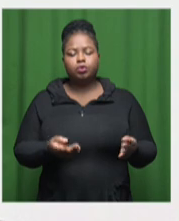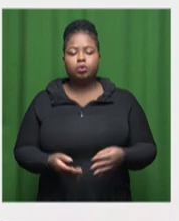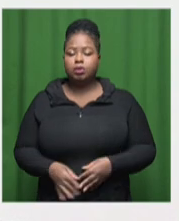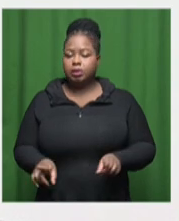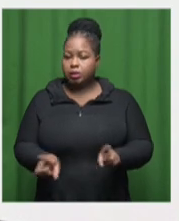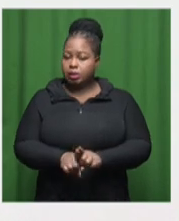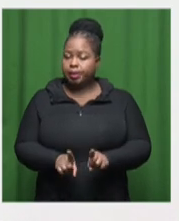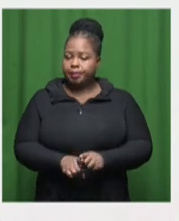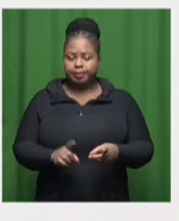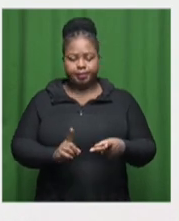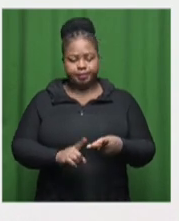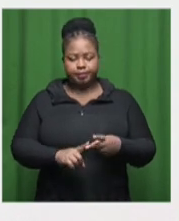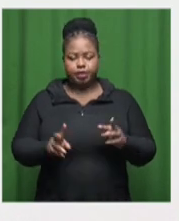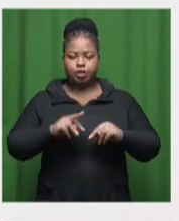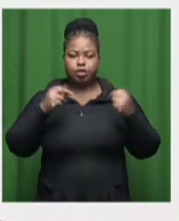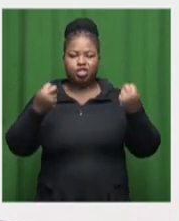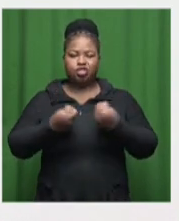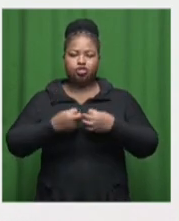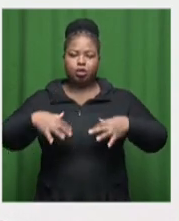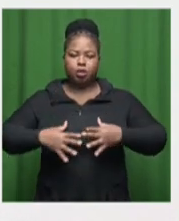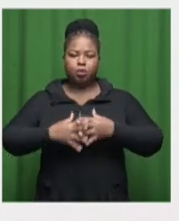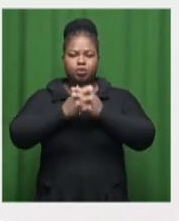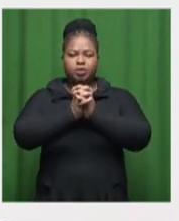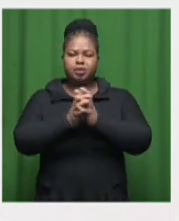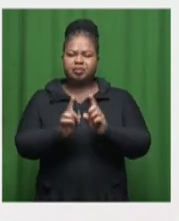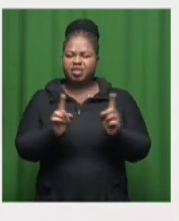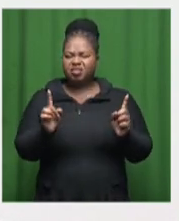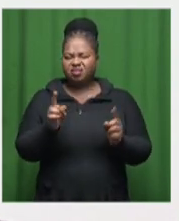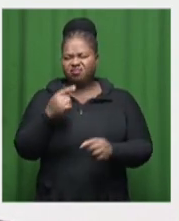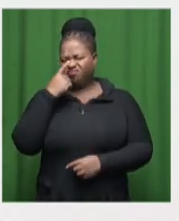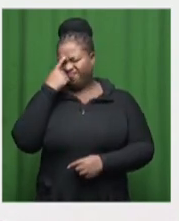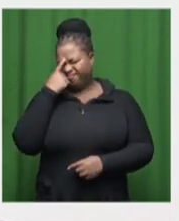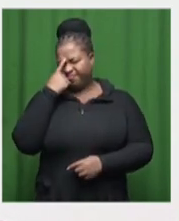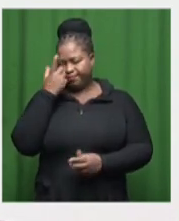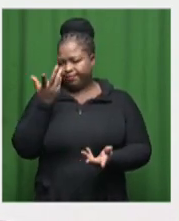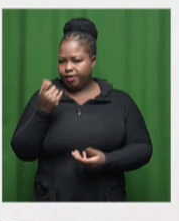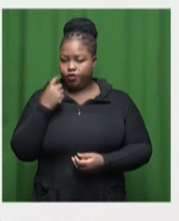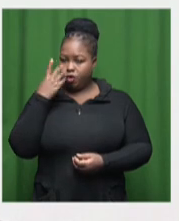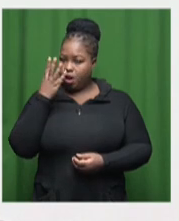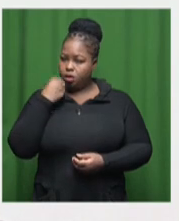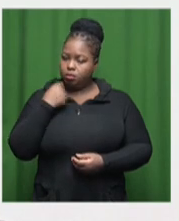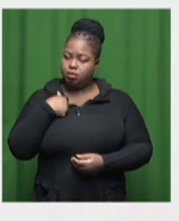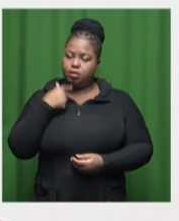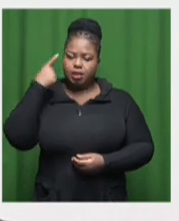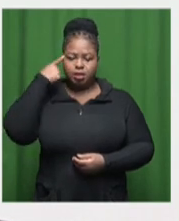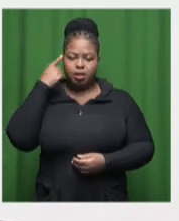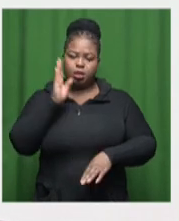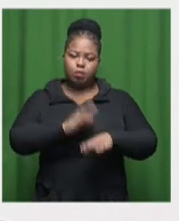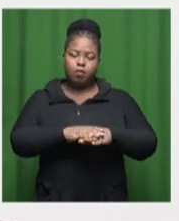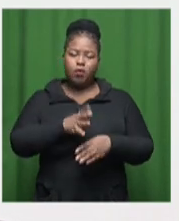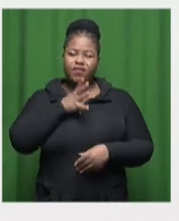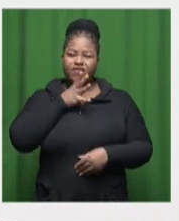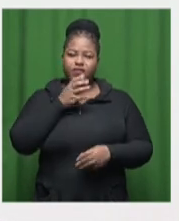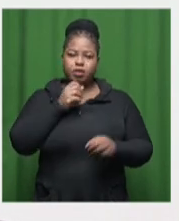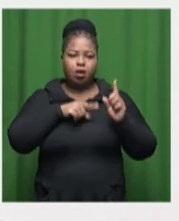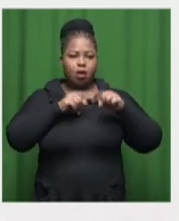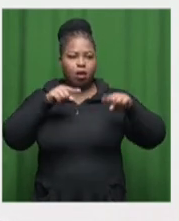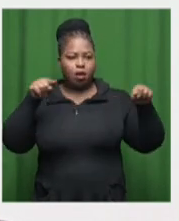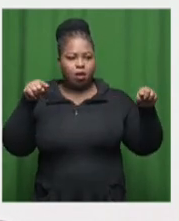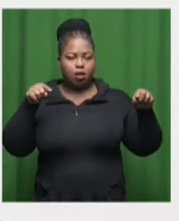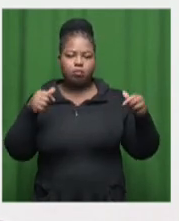including the question of national cohesion and so on. But if you ask me, Sakina, I think the more the merrier, because if